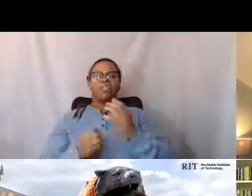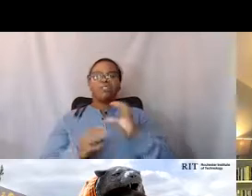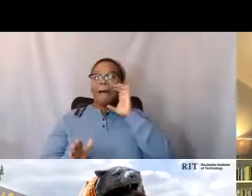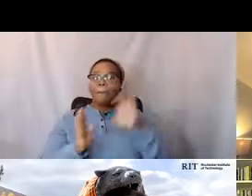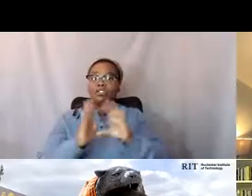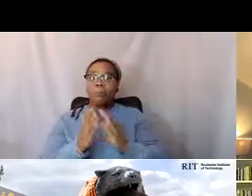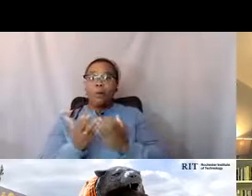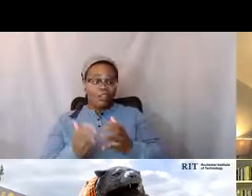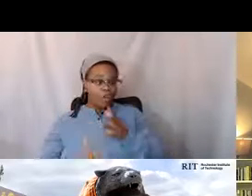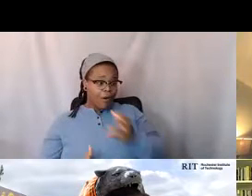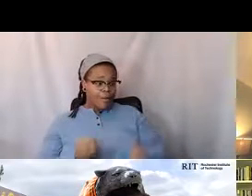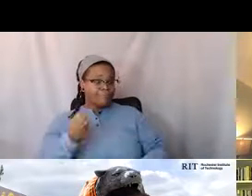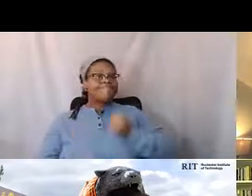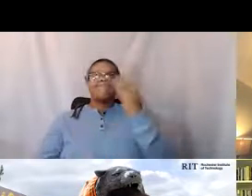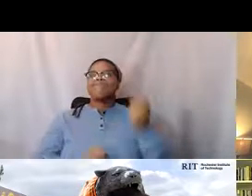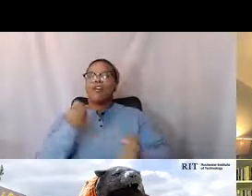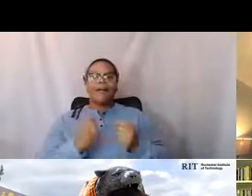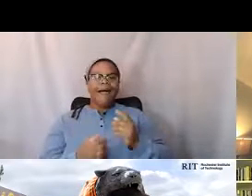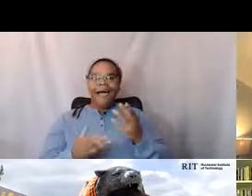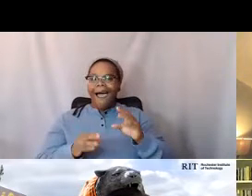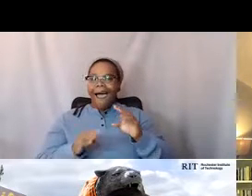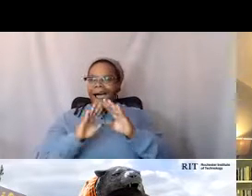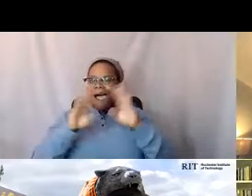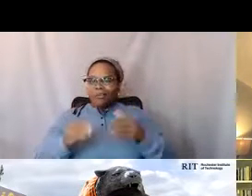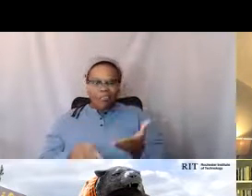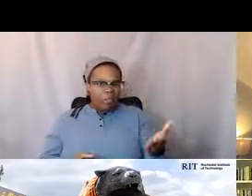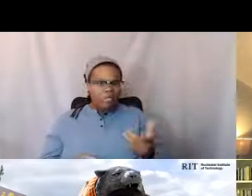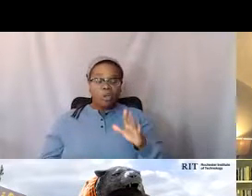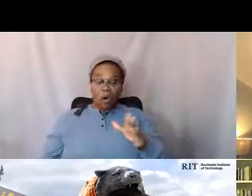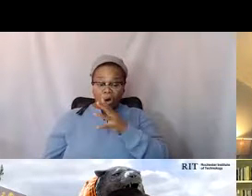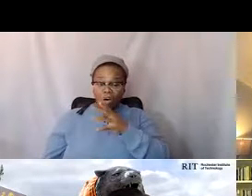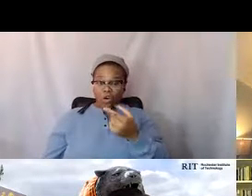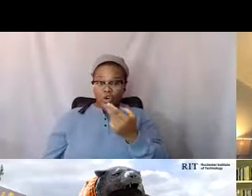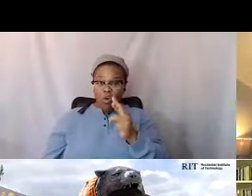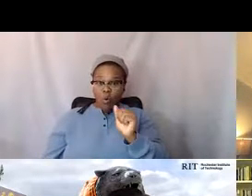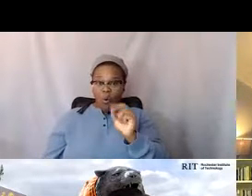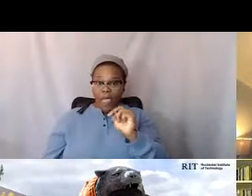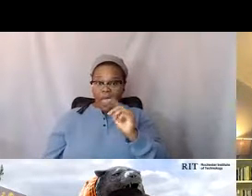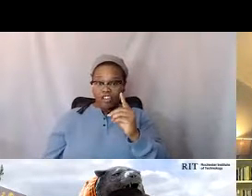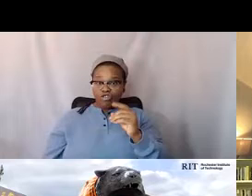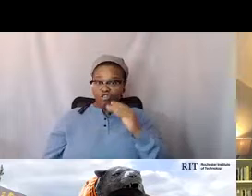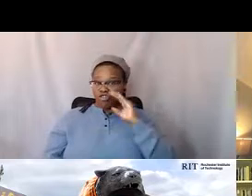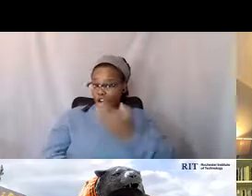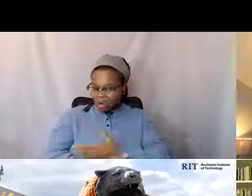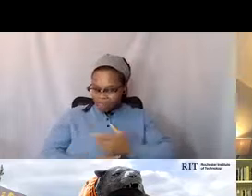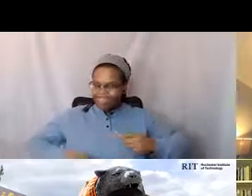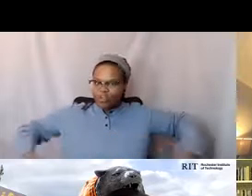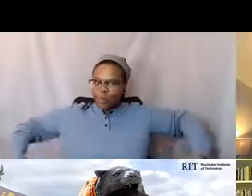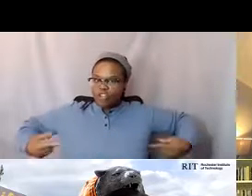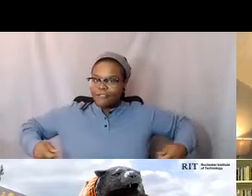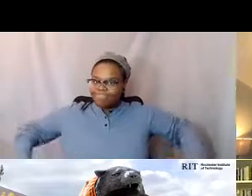granny is a juggler and she juggles household items, and her granddaughter is in a wheelchair, right? So the granddaughter